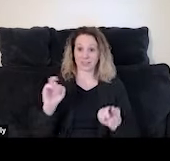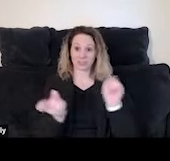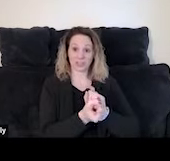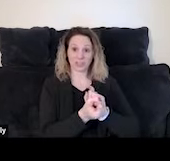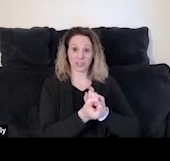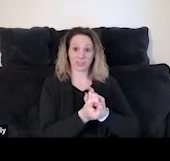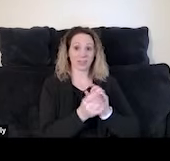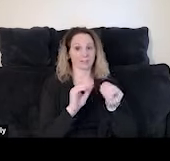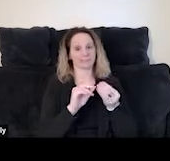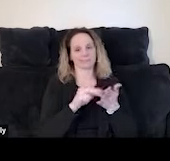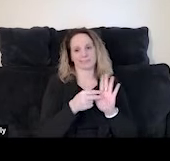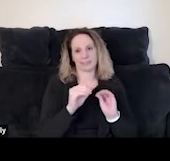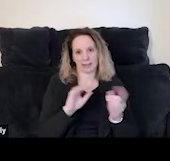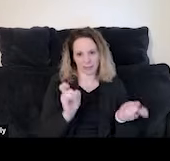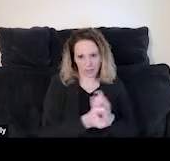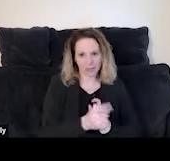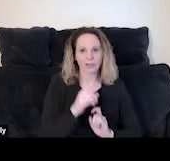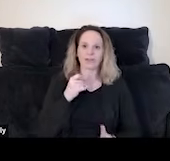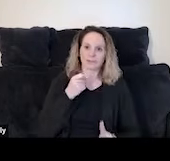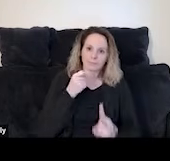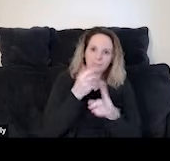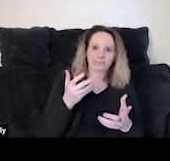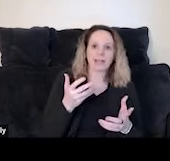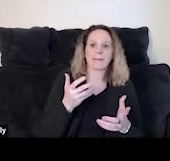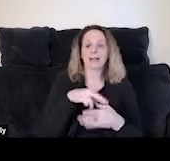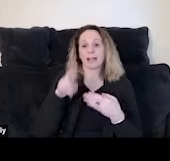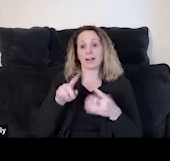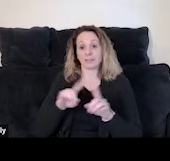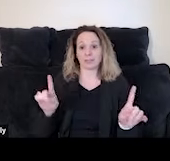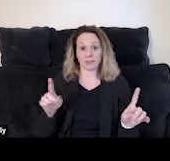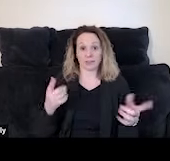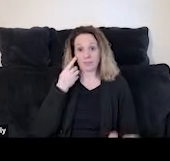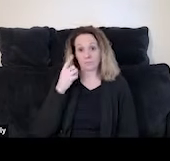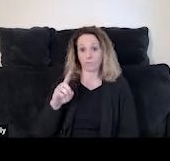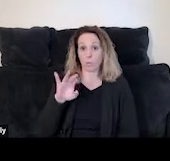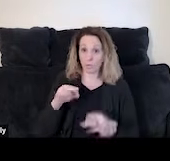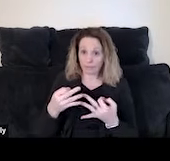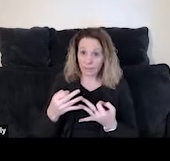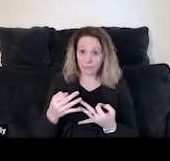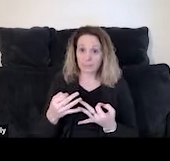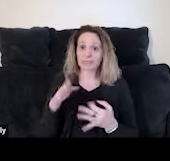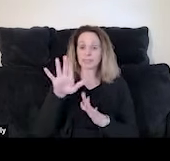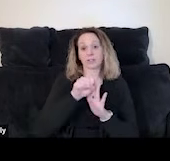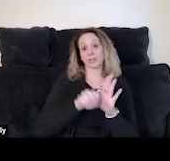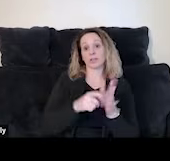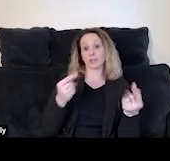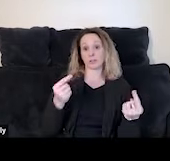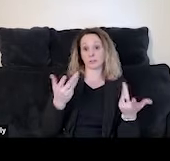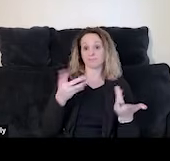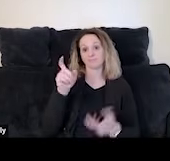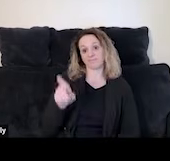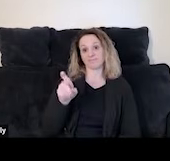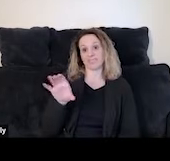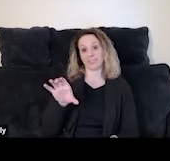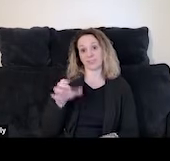nothing changes. So if you really want to impact outcomes differently for families in your state, then you're going to have to do